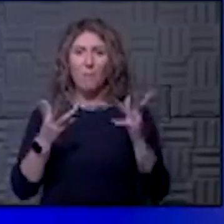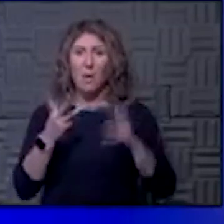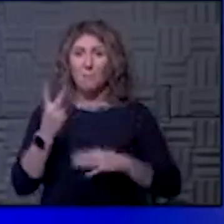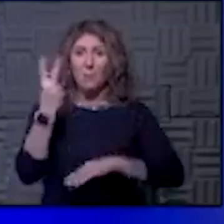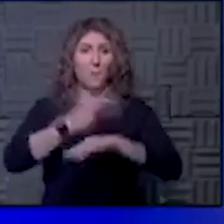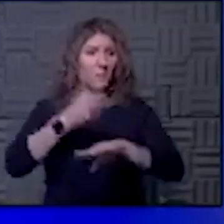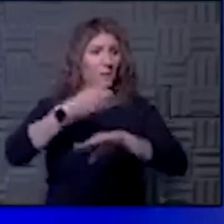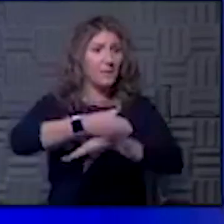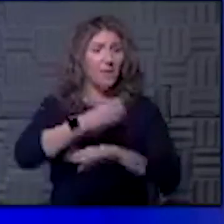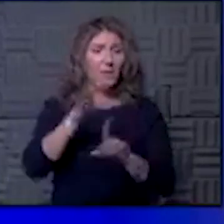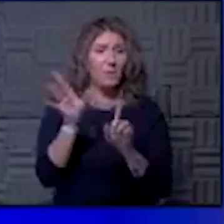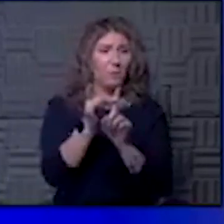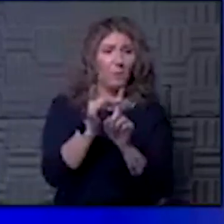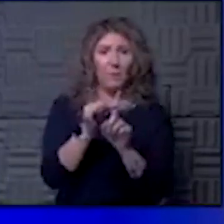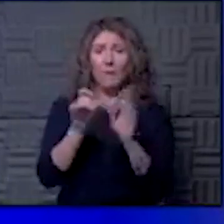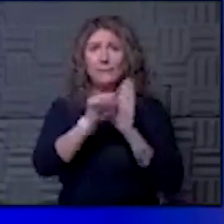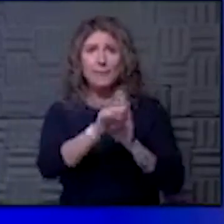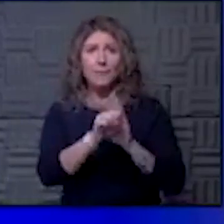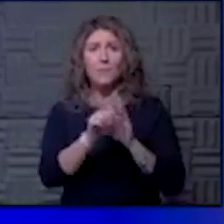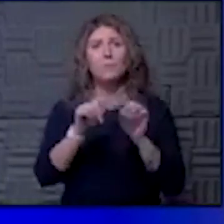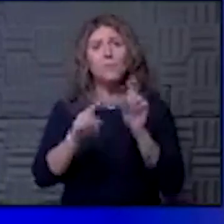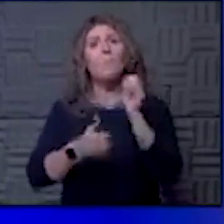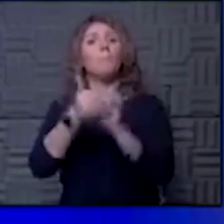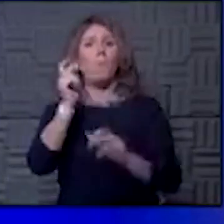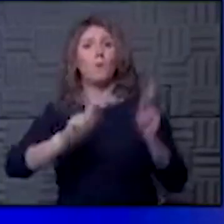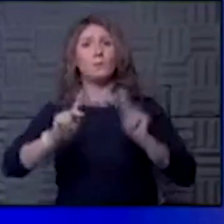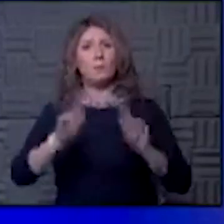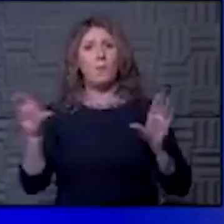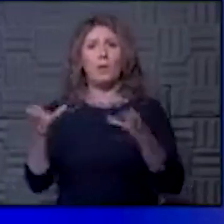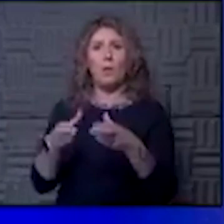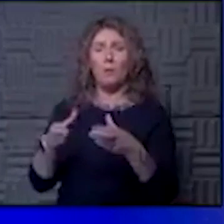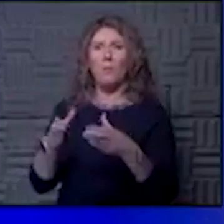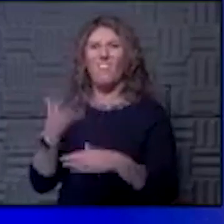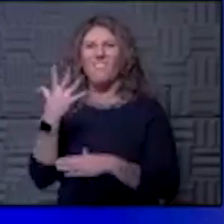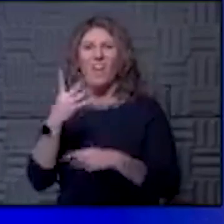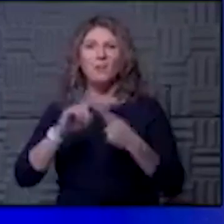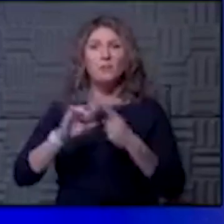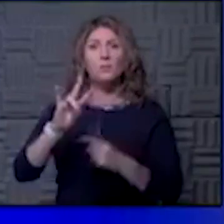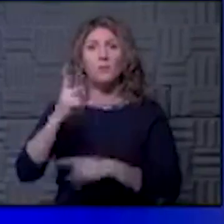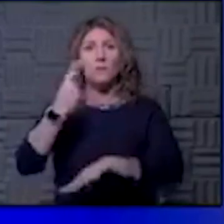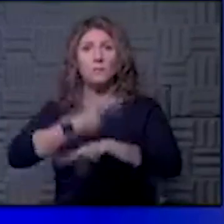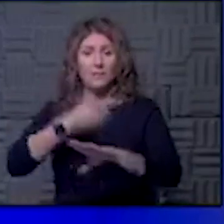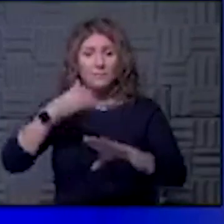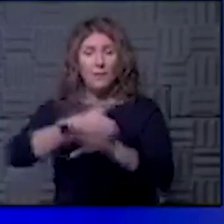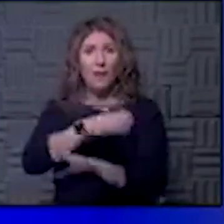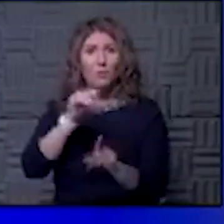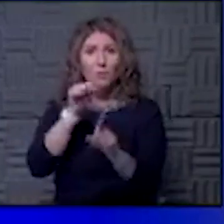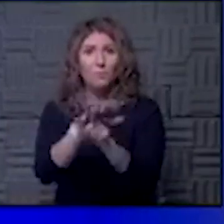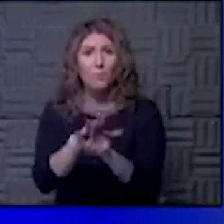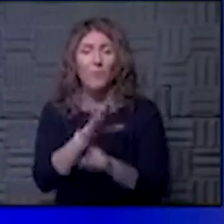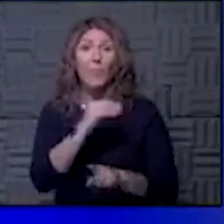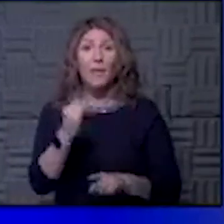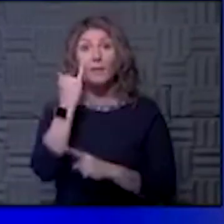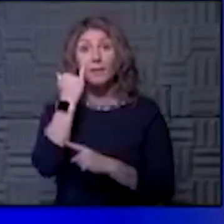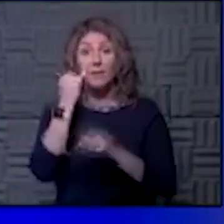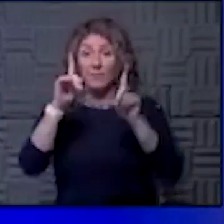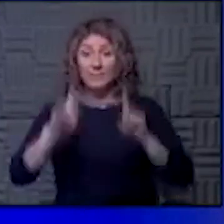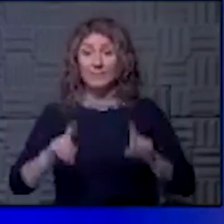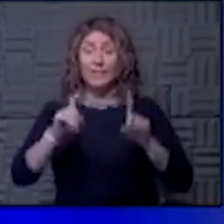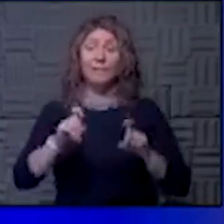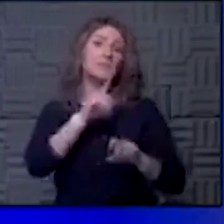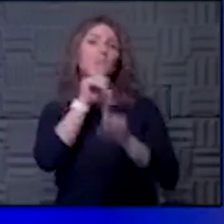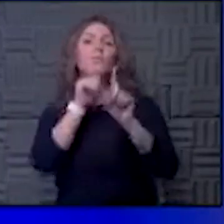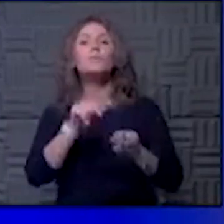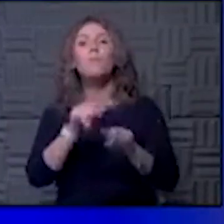afterward, but the majority of people seems like they will get symptoms 5 to 7 days afterward. So if you are getting tested, and I think this is in response to